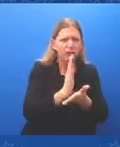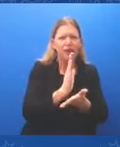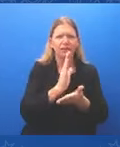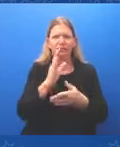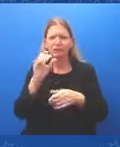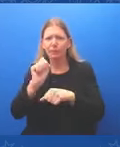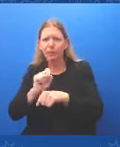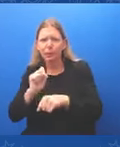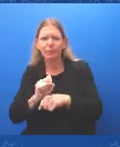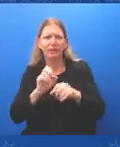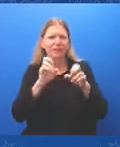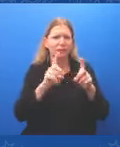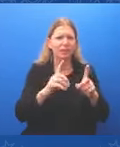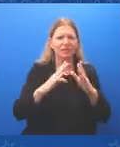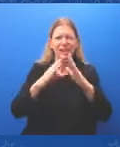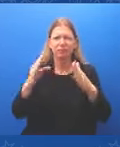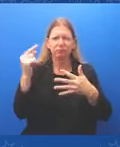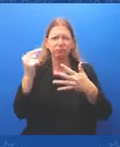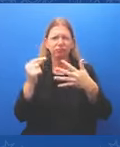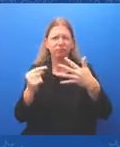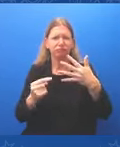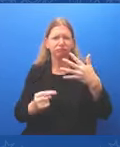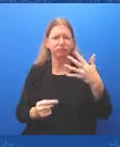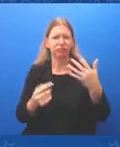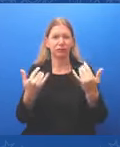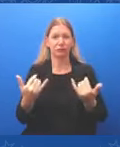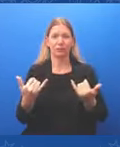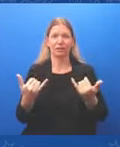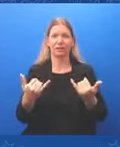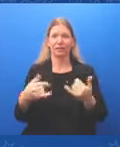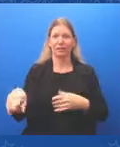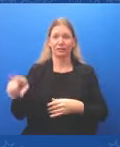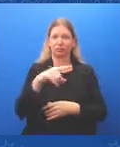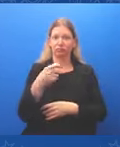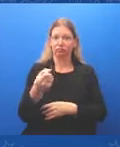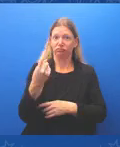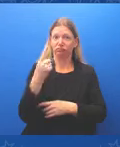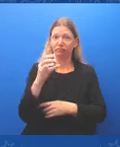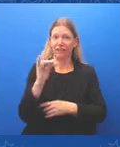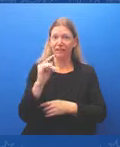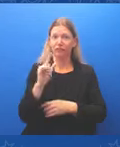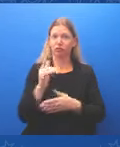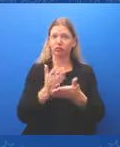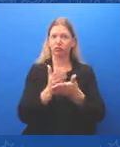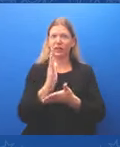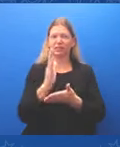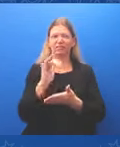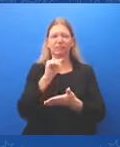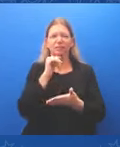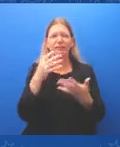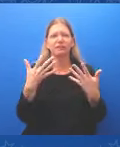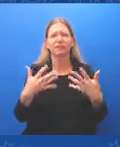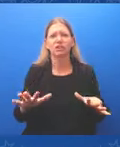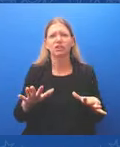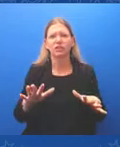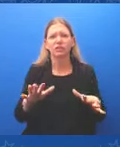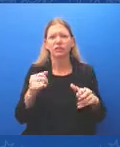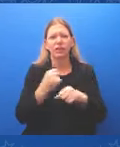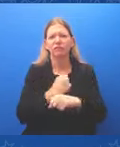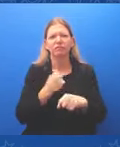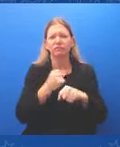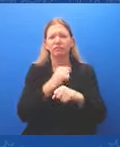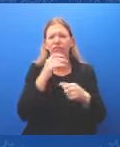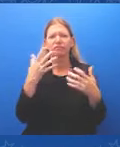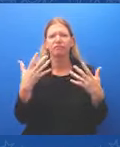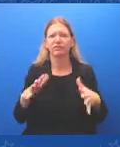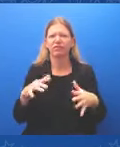the unfinished fight of America, and you're leading the fight after having led the fight for the past 60 years. You've been critical partners